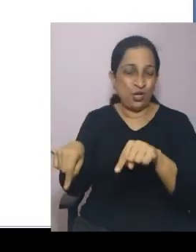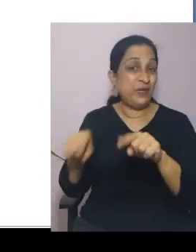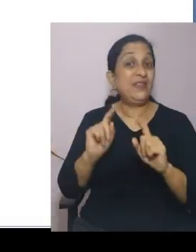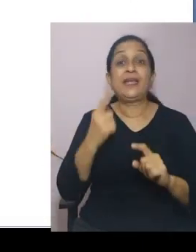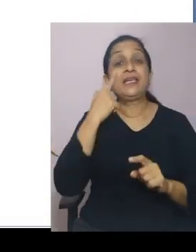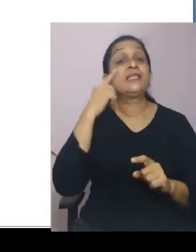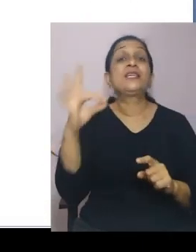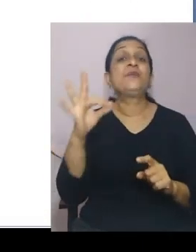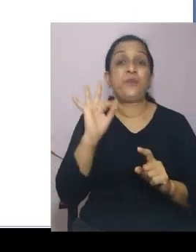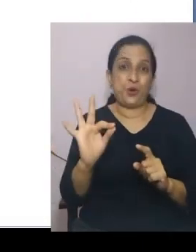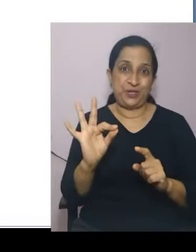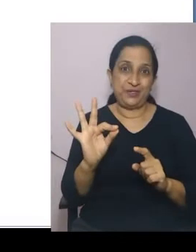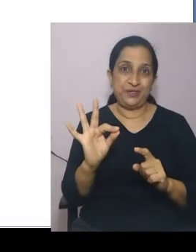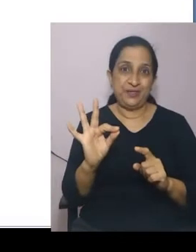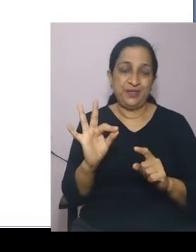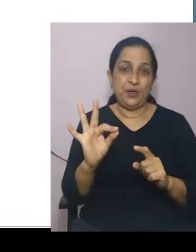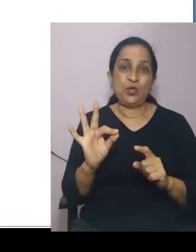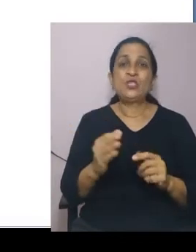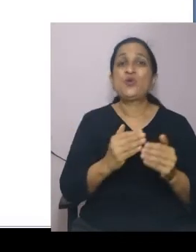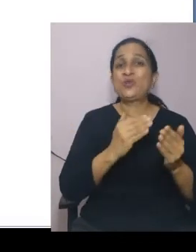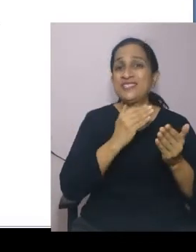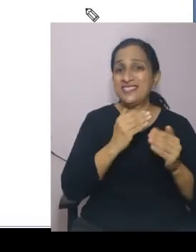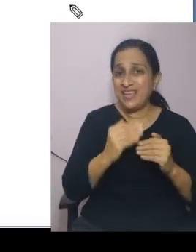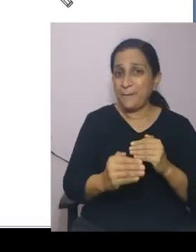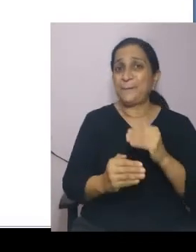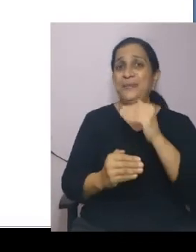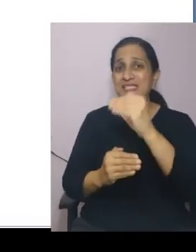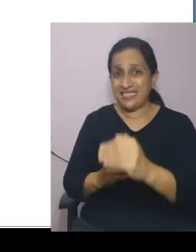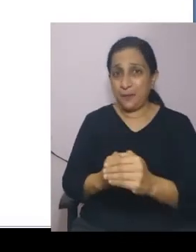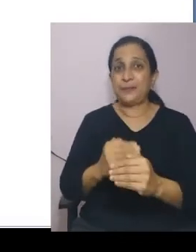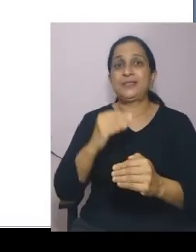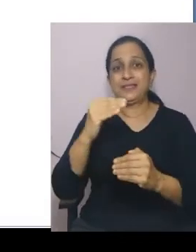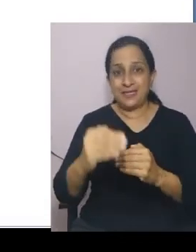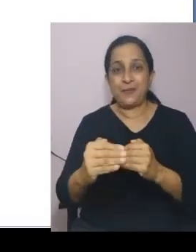Wherever dash is given, you remember row becomes column.